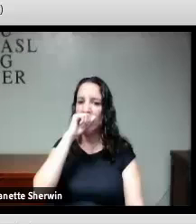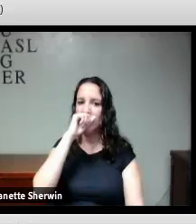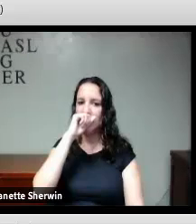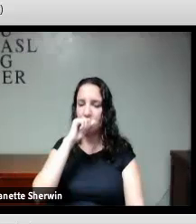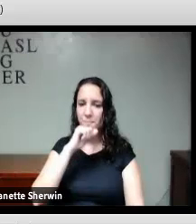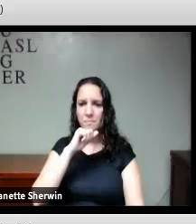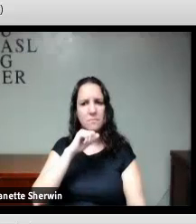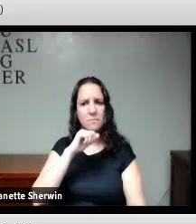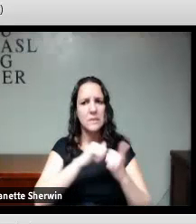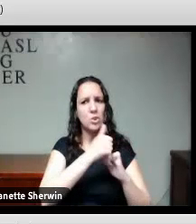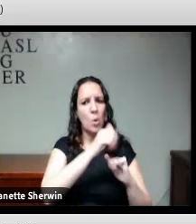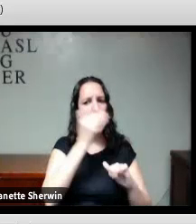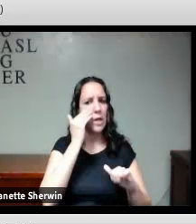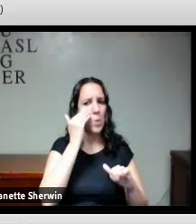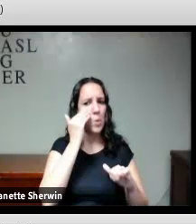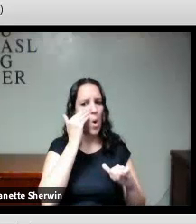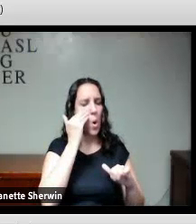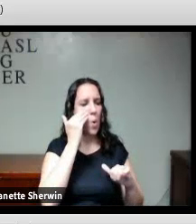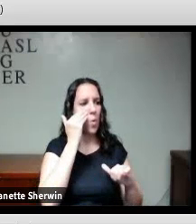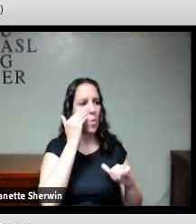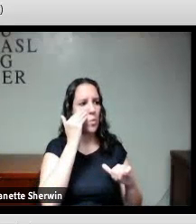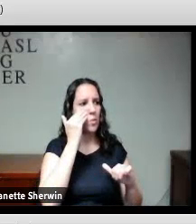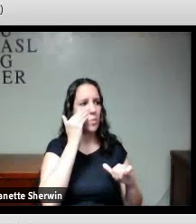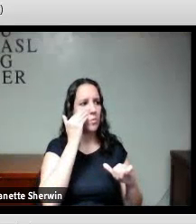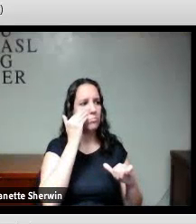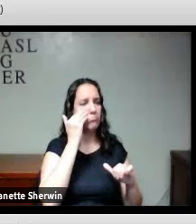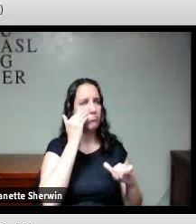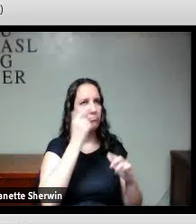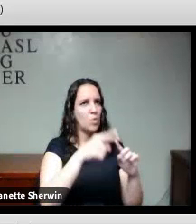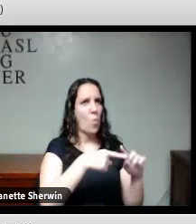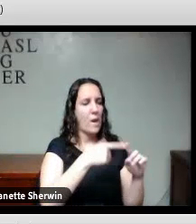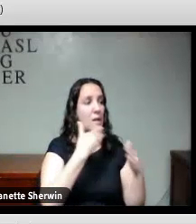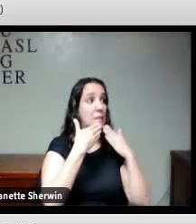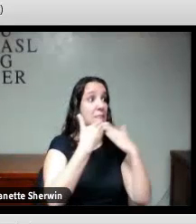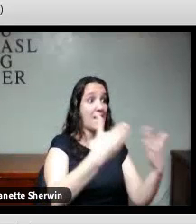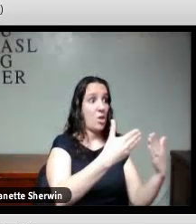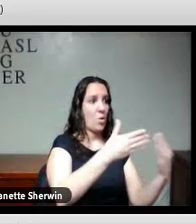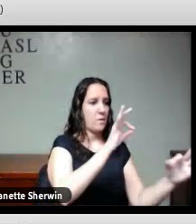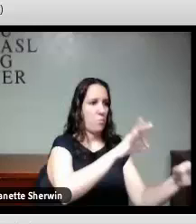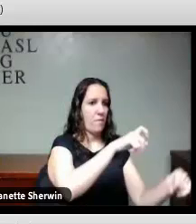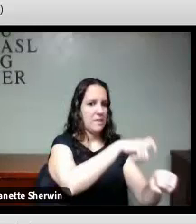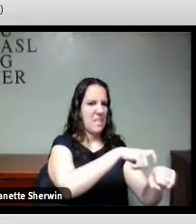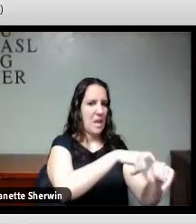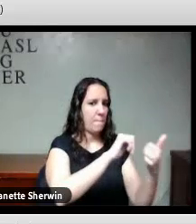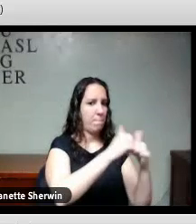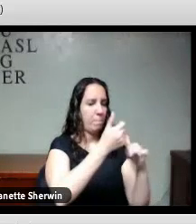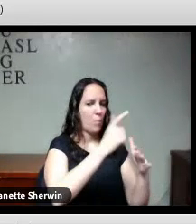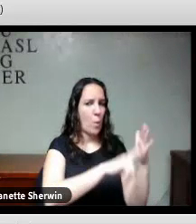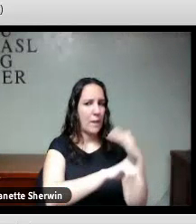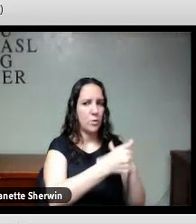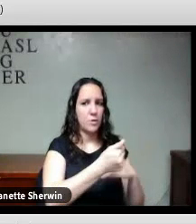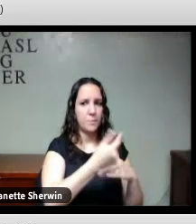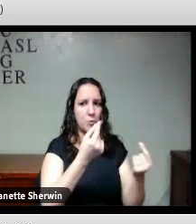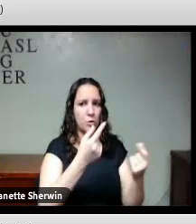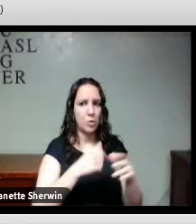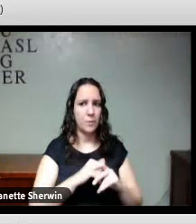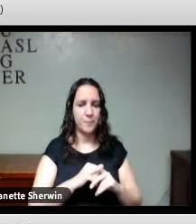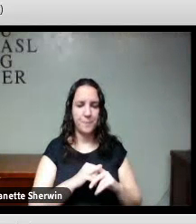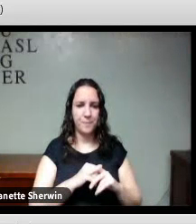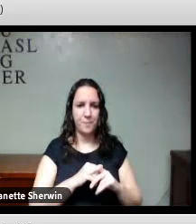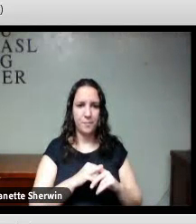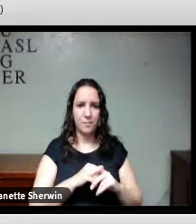thank you might be in order? What can you think of? What are other ways you can tune in